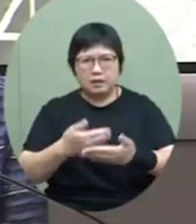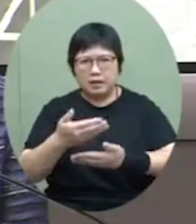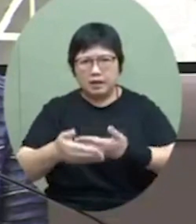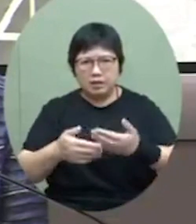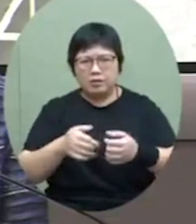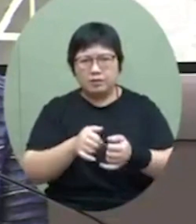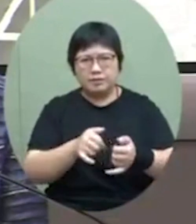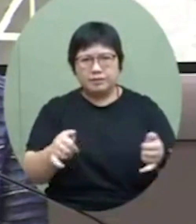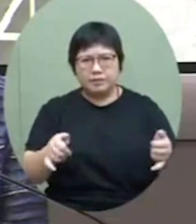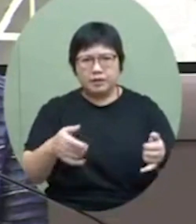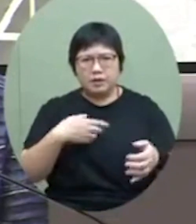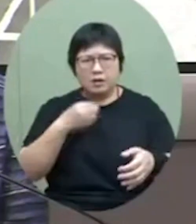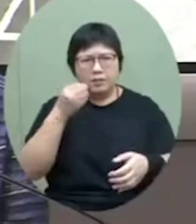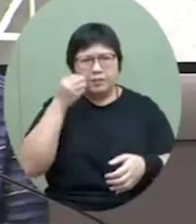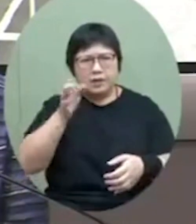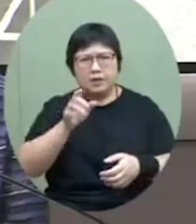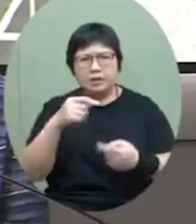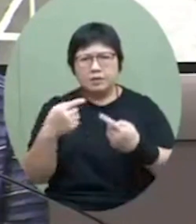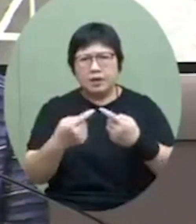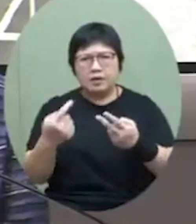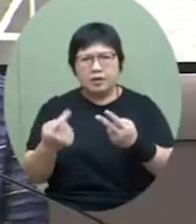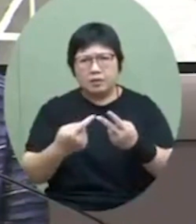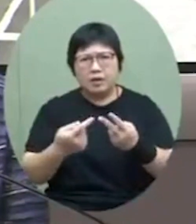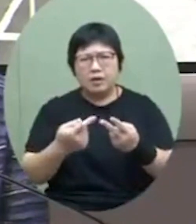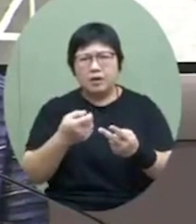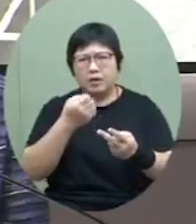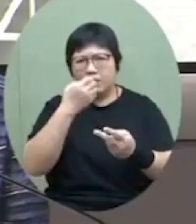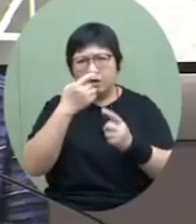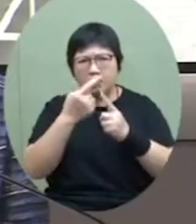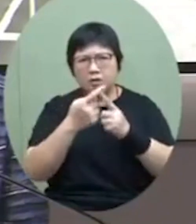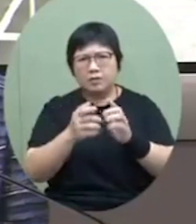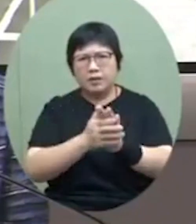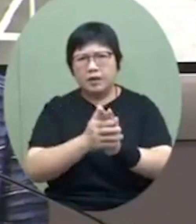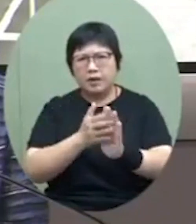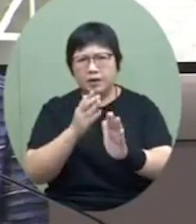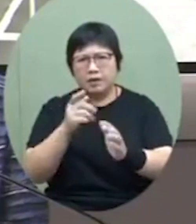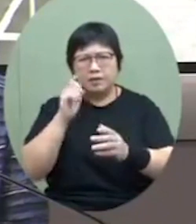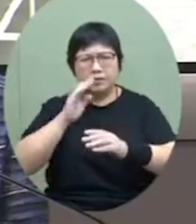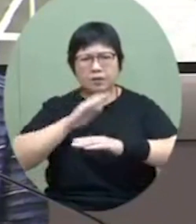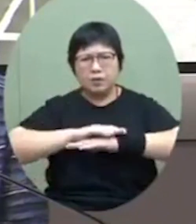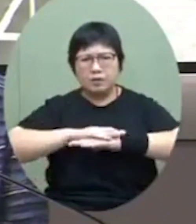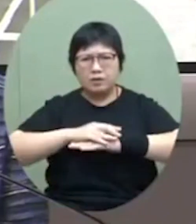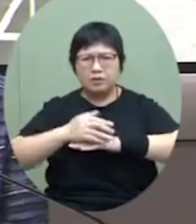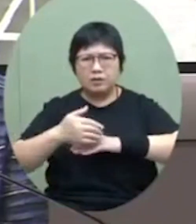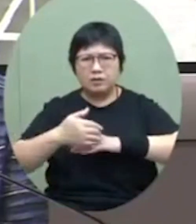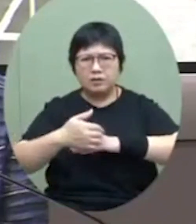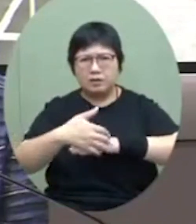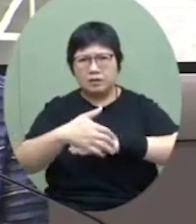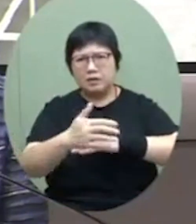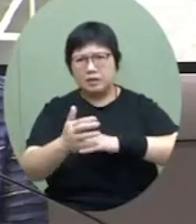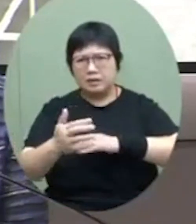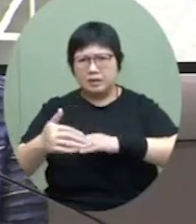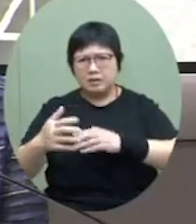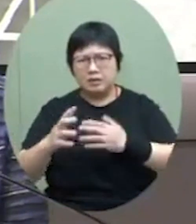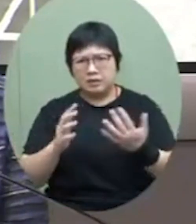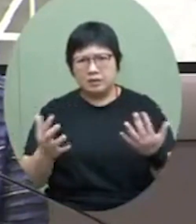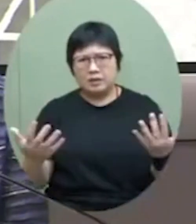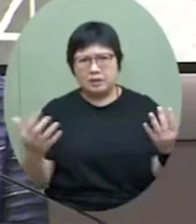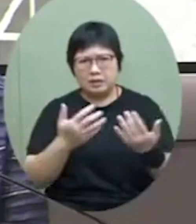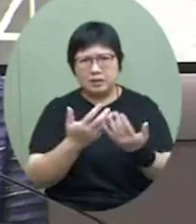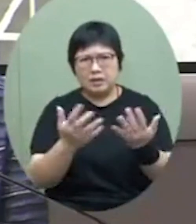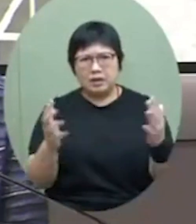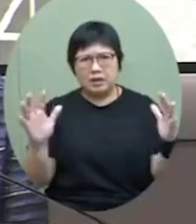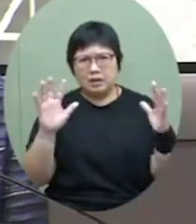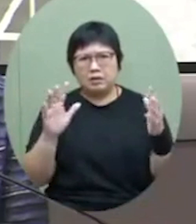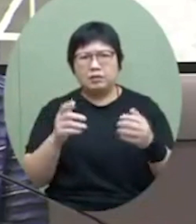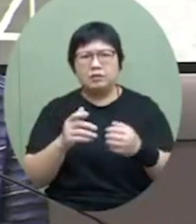people queuing up and crowding in front of a desk to await their turn to have a swap for example so that is the